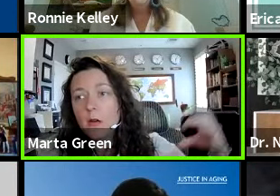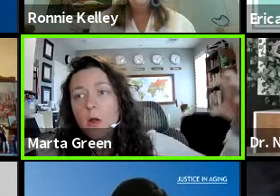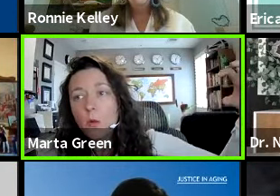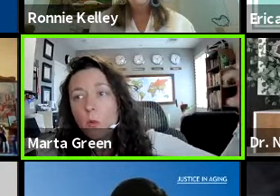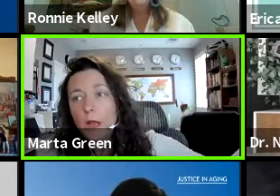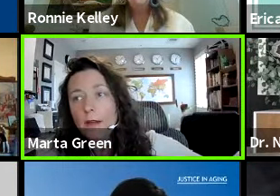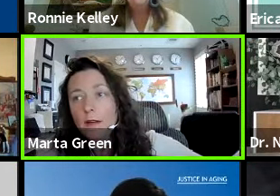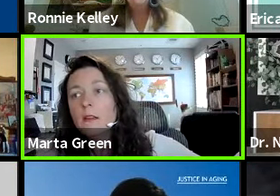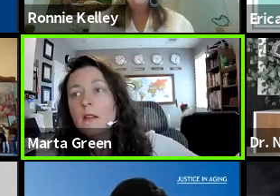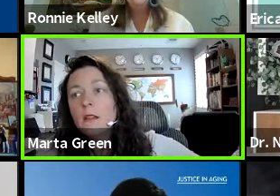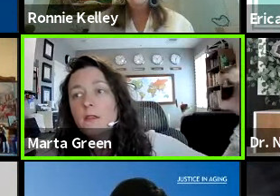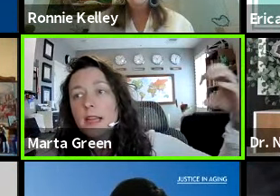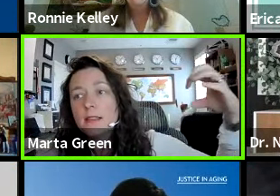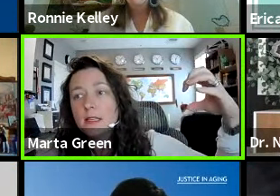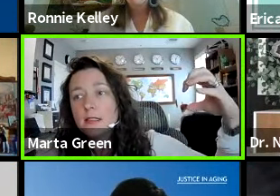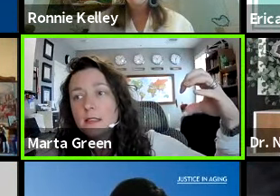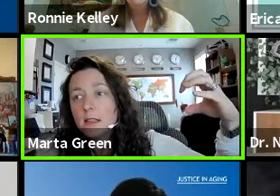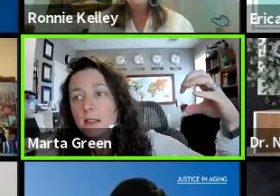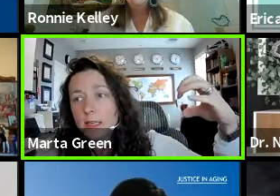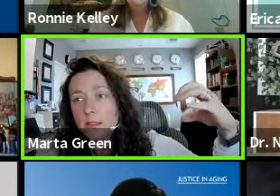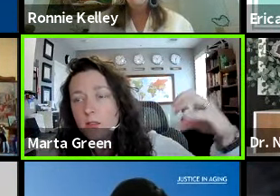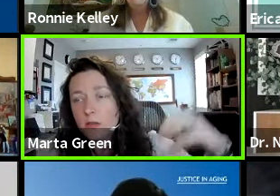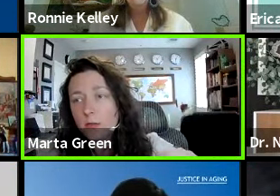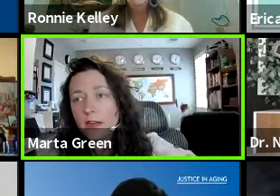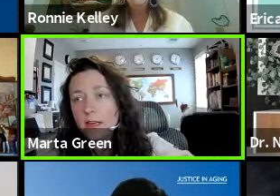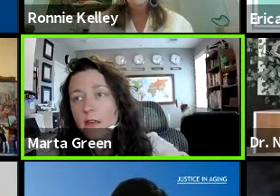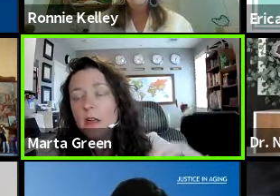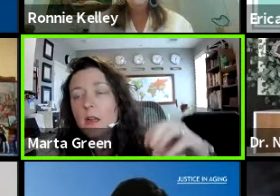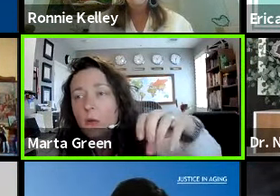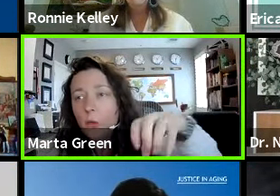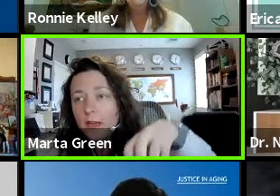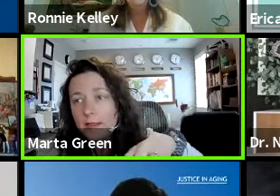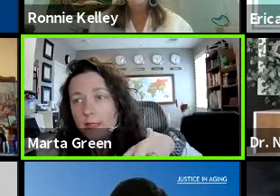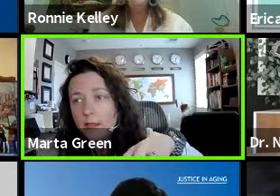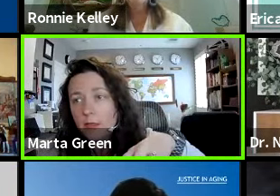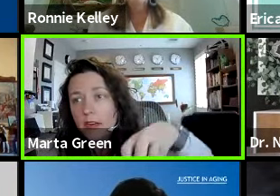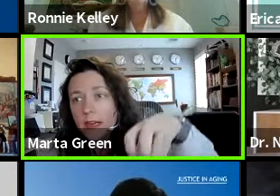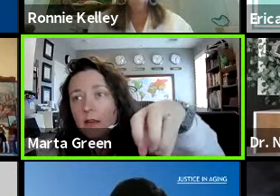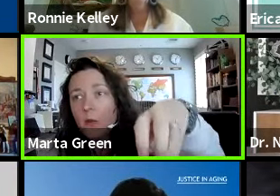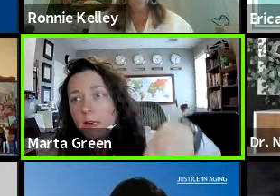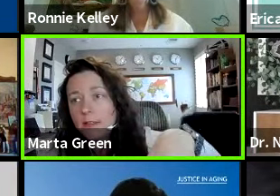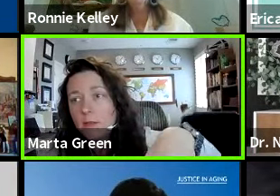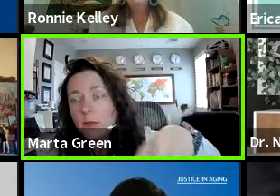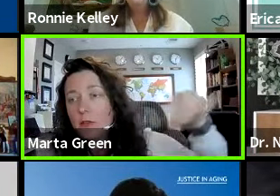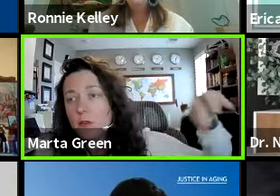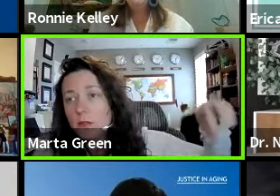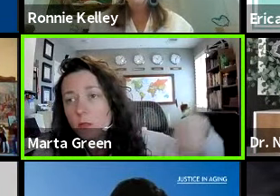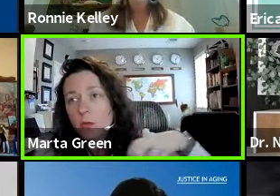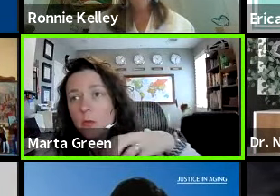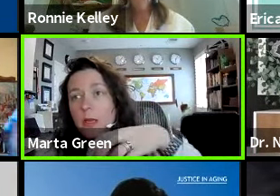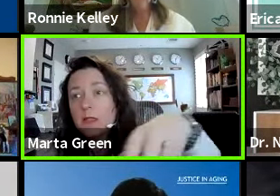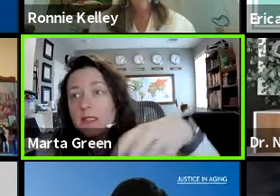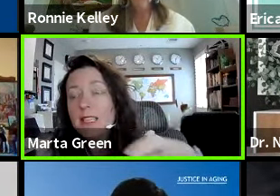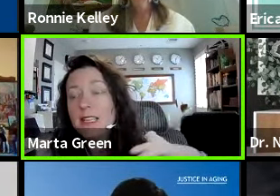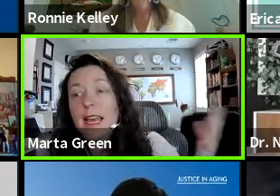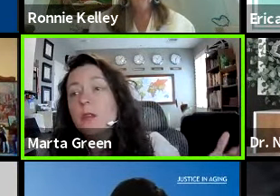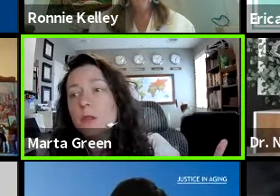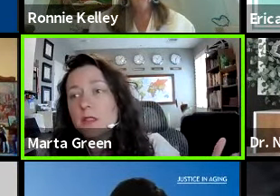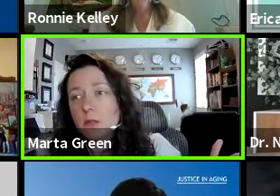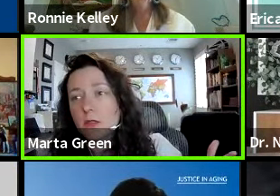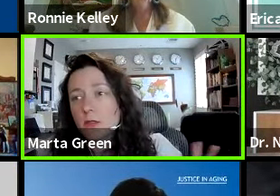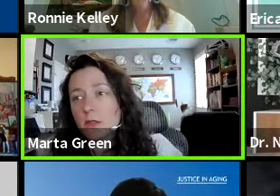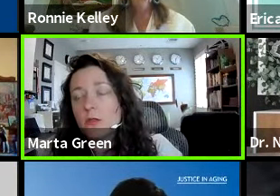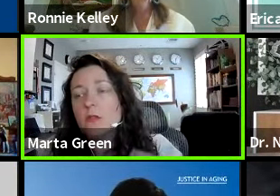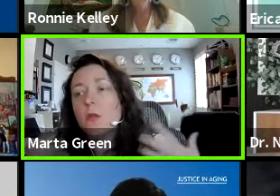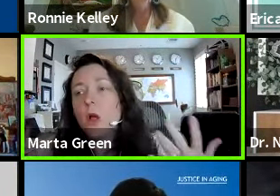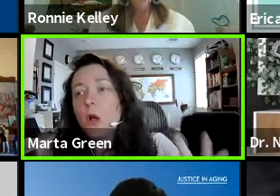we know when the vaccine is in transit to the provider, when it's sitting at the provider, when it's administered. So we will be able to see that and who